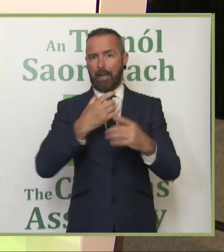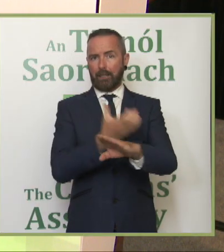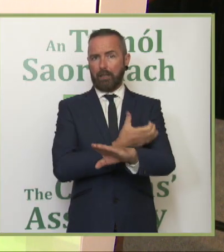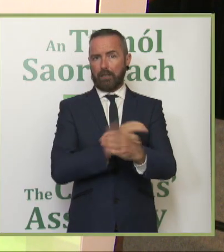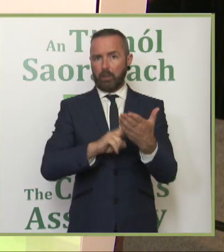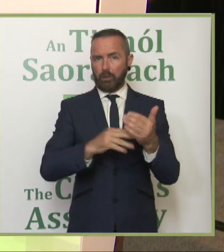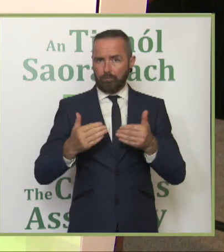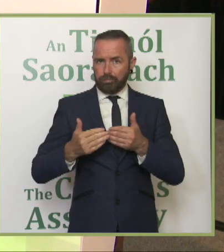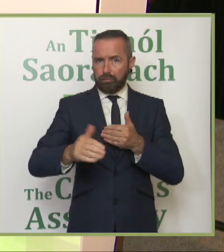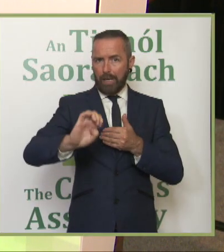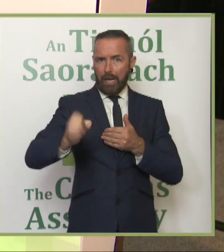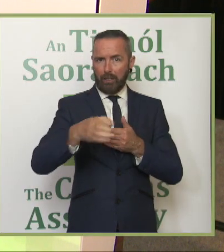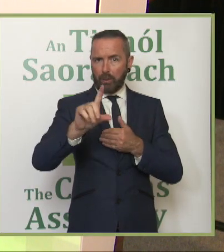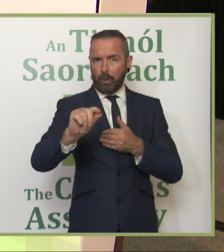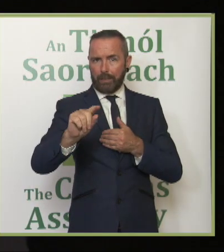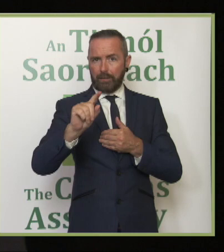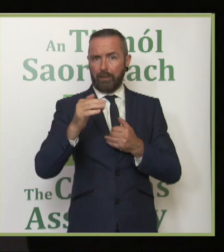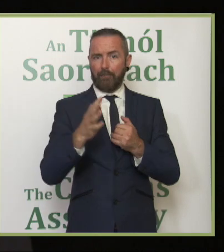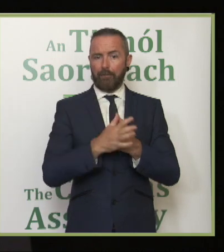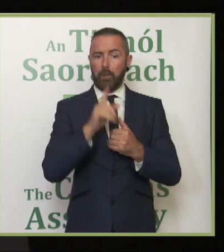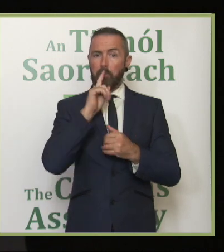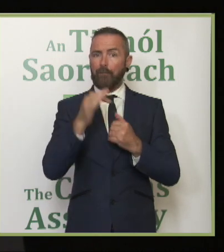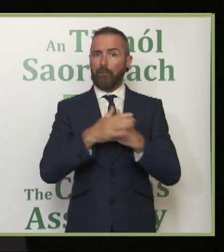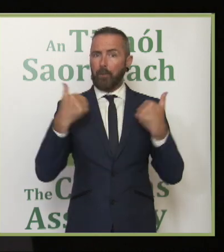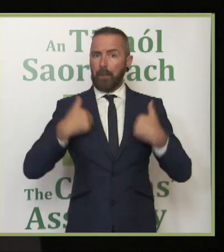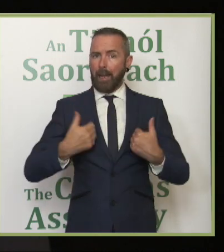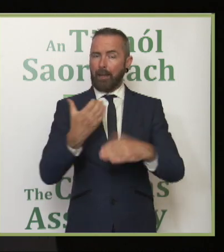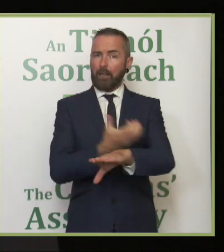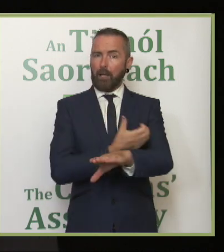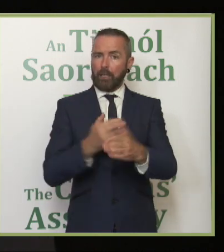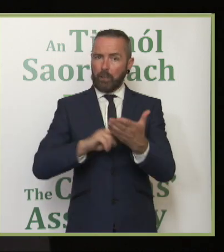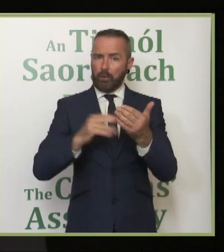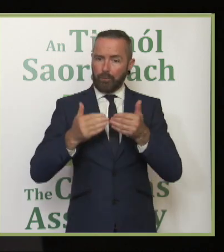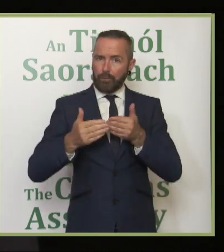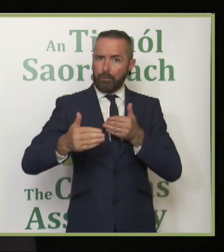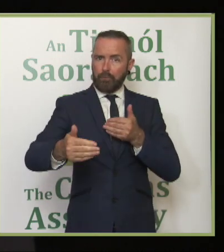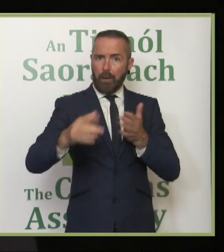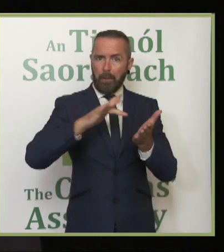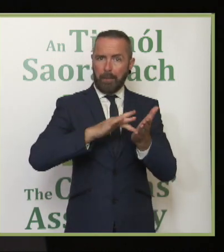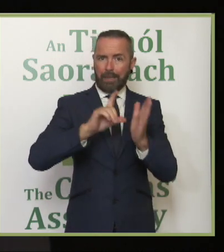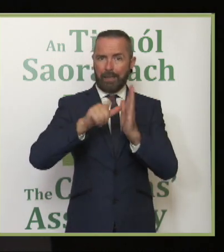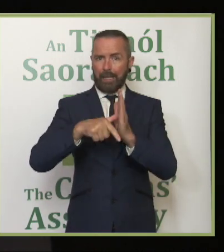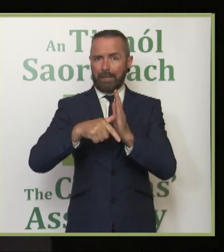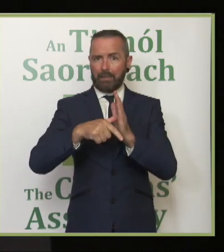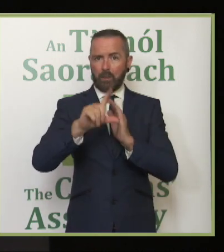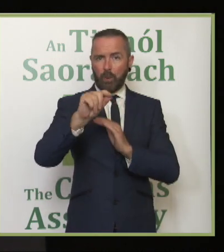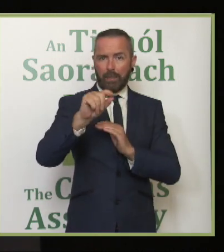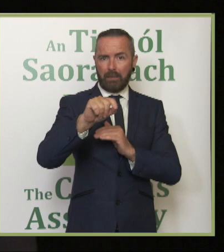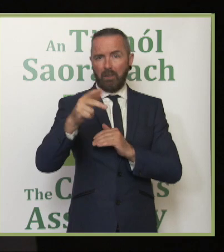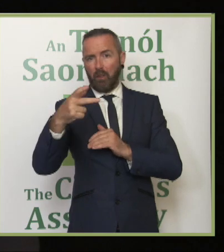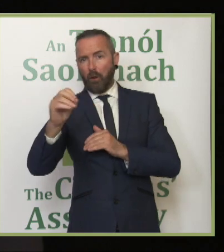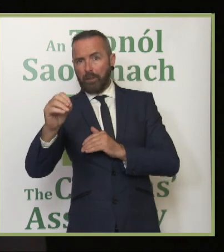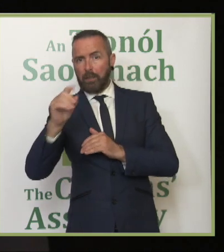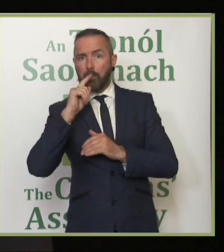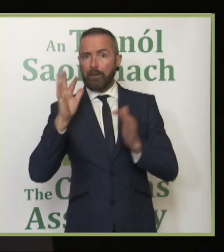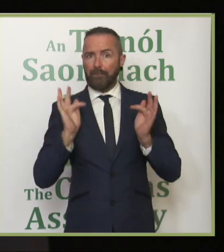early 20s. But for men, they continue to use them right through to their mid to late 20s, early 30s, whereas for females, you can see